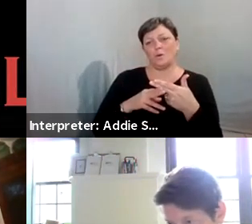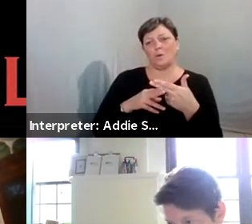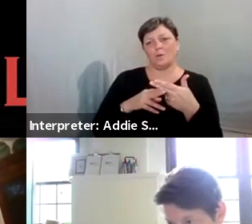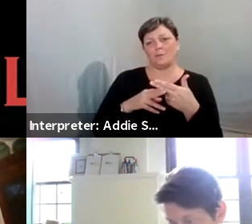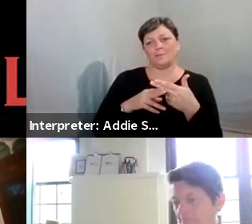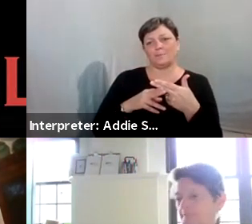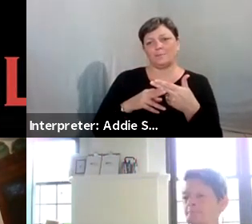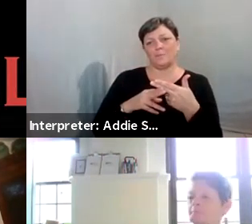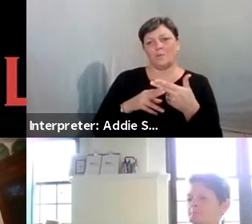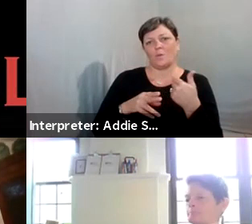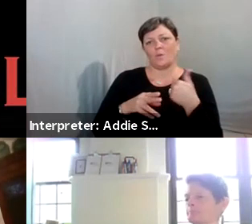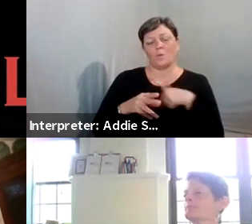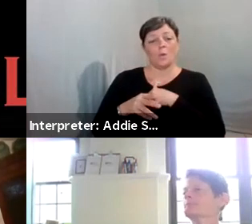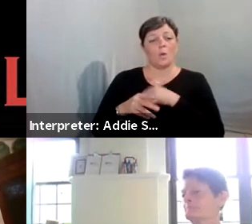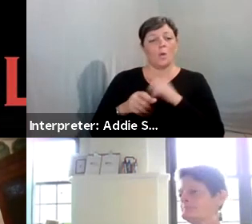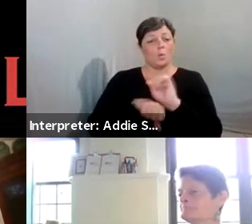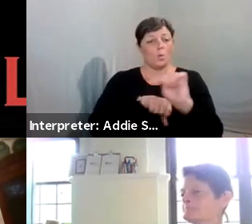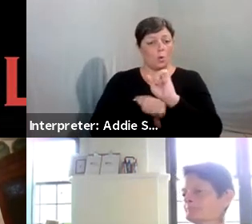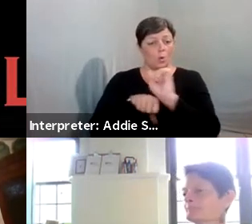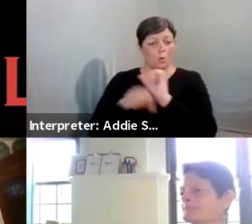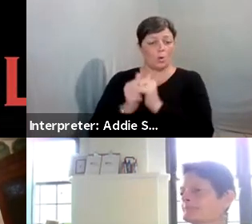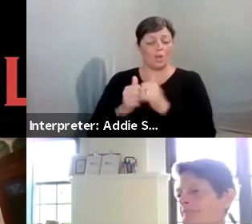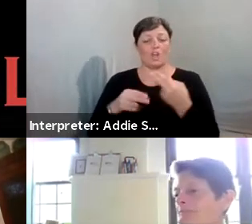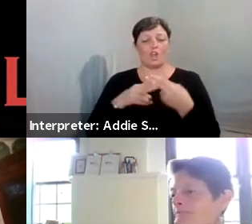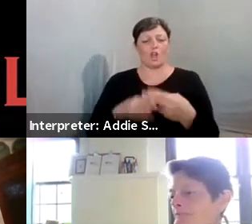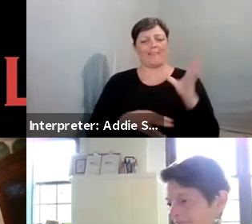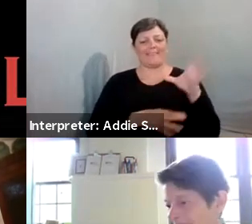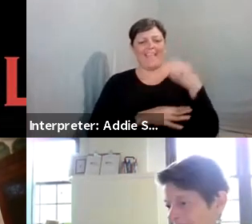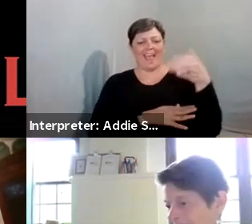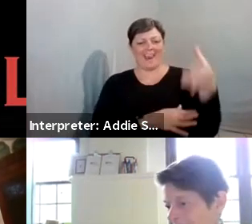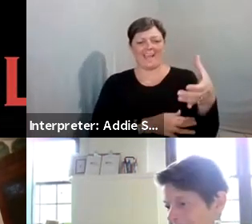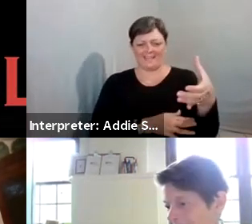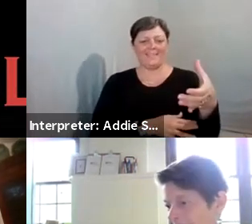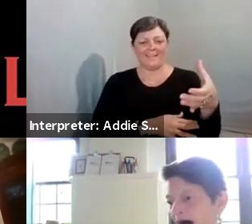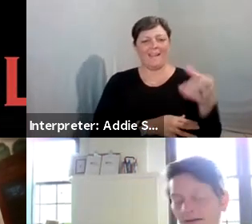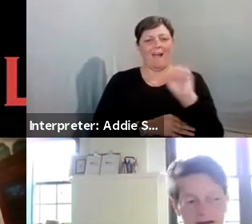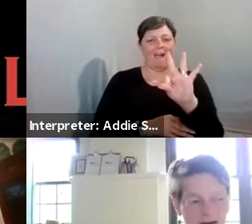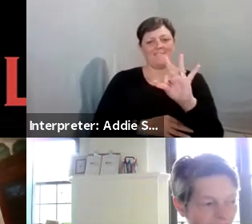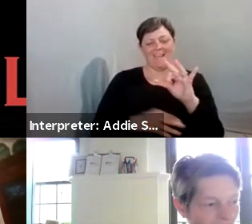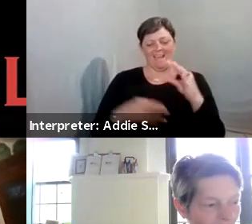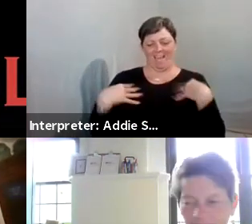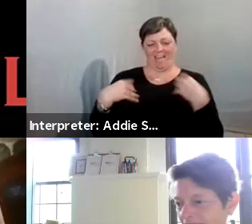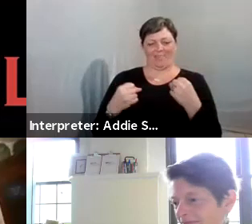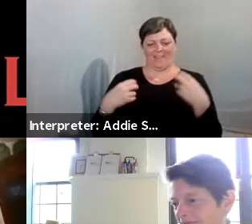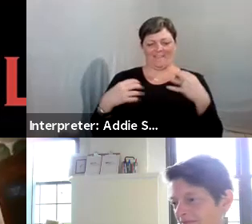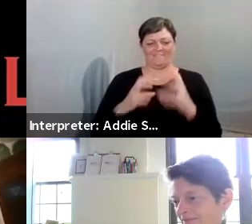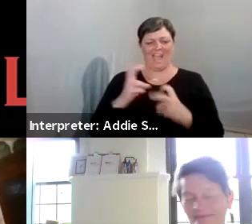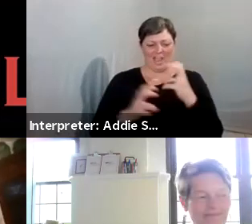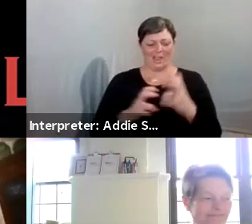excuse me, that we collaborate with say it's the Cadillac of health fairs. I love that.